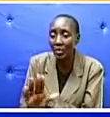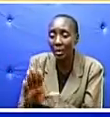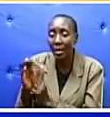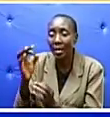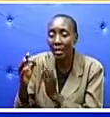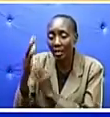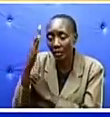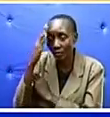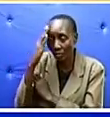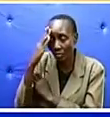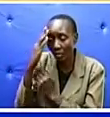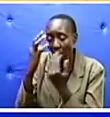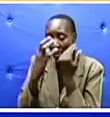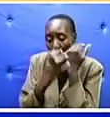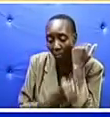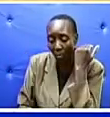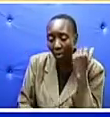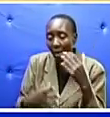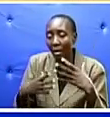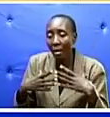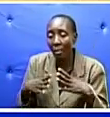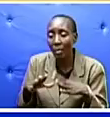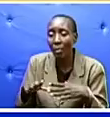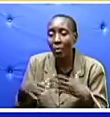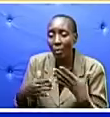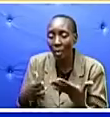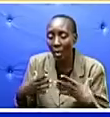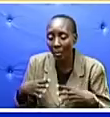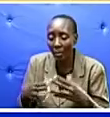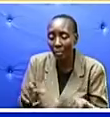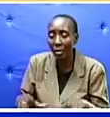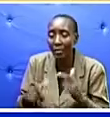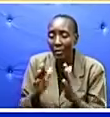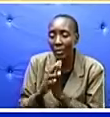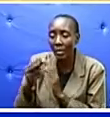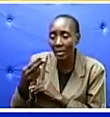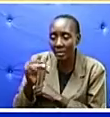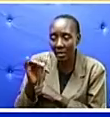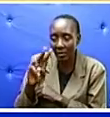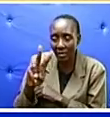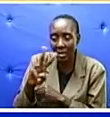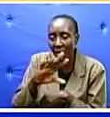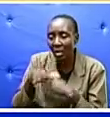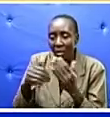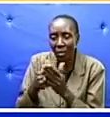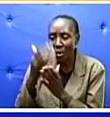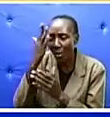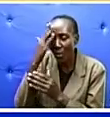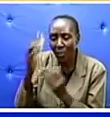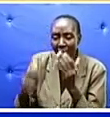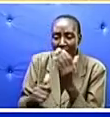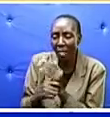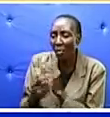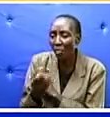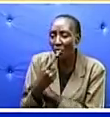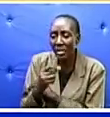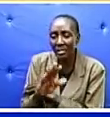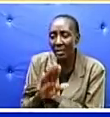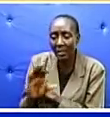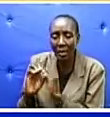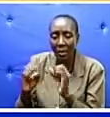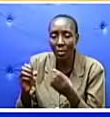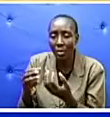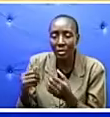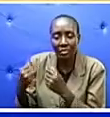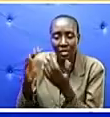these low-income people or people living with HIV, not all people know the name of their ARVs. So you get, it's so challenging